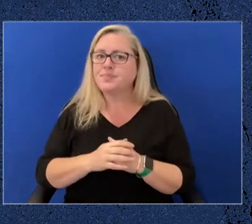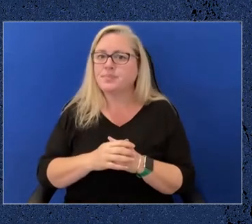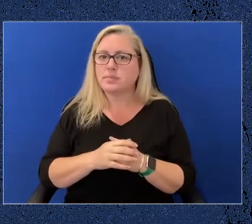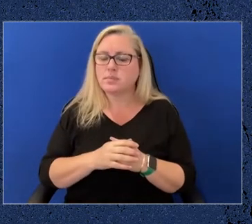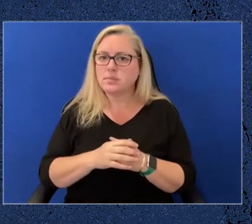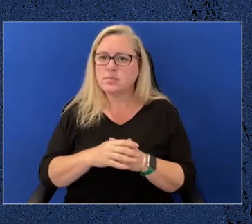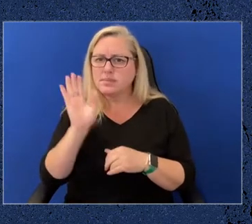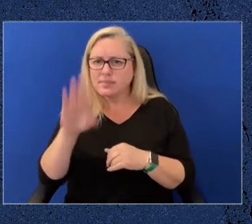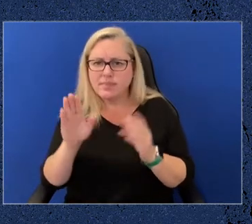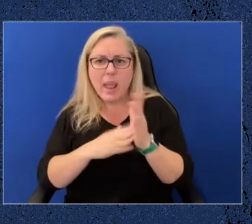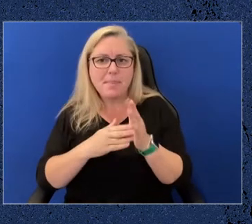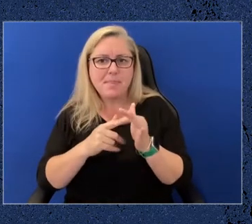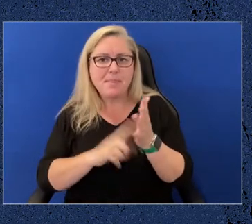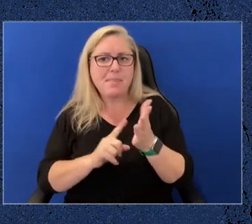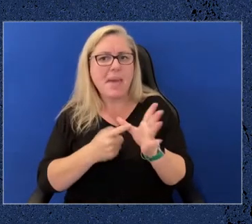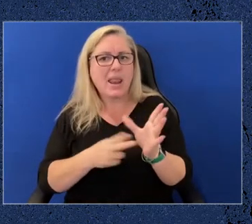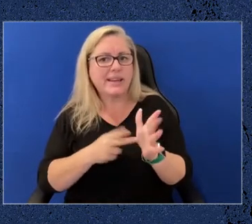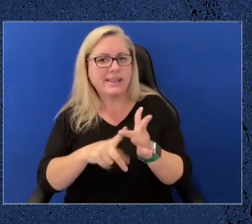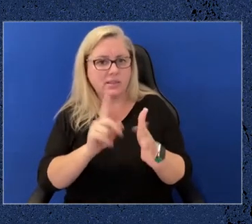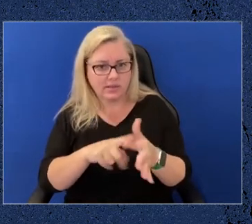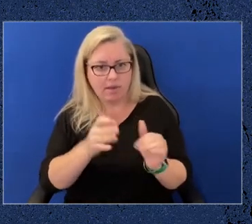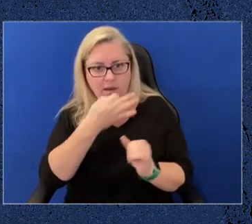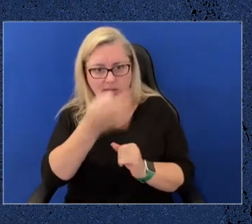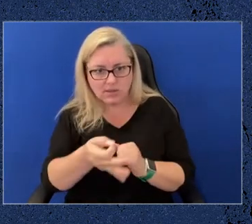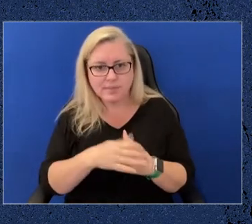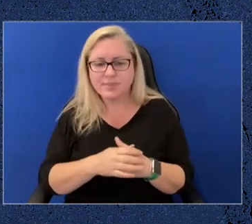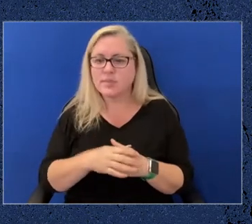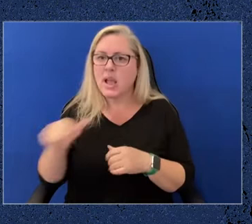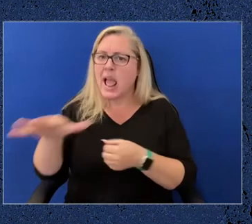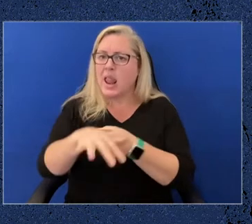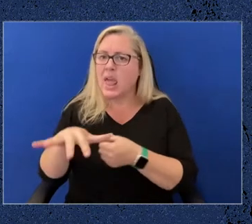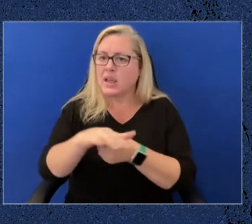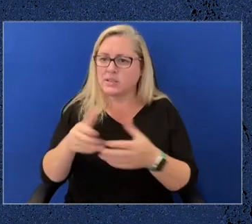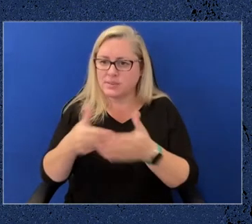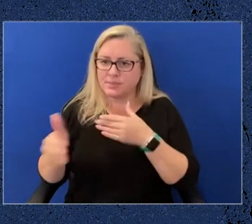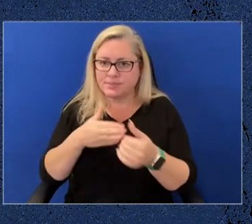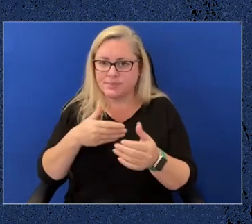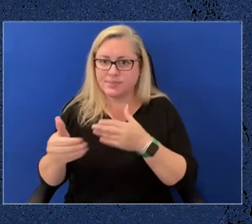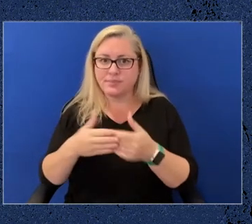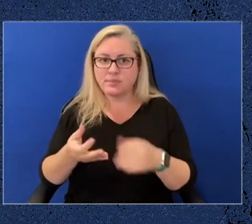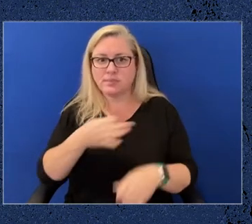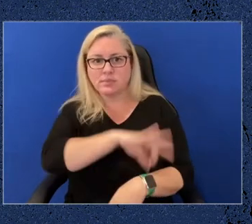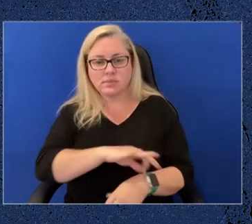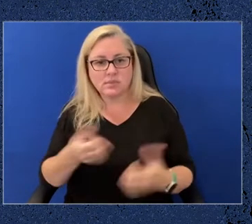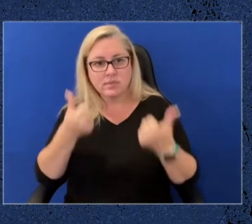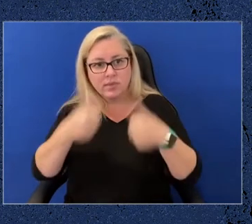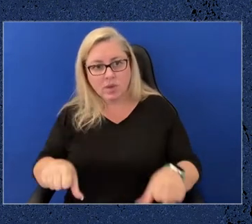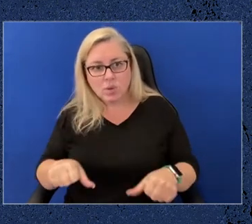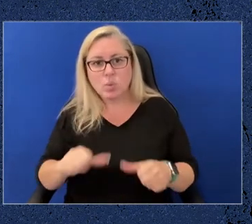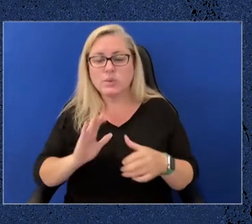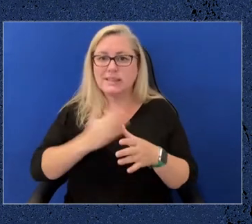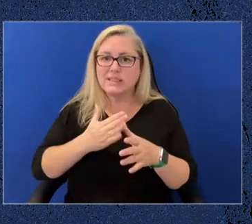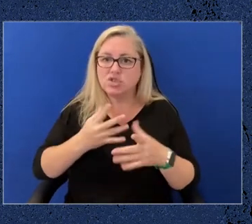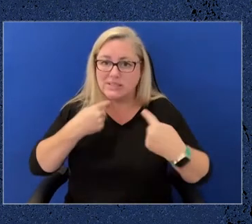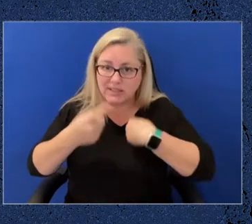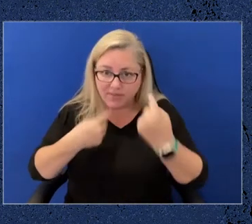Melanie is asking this. Thanks, Melanie. What are the land management benefits of acknowledging and using Indigenous definitions and knowledge